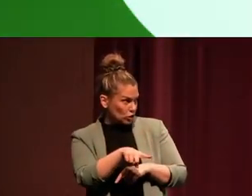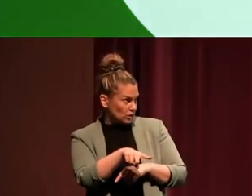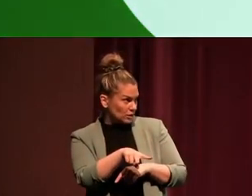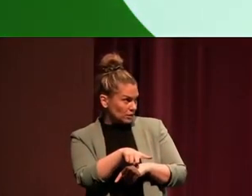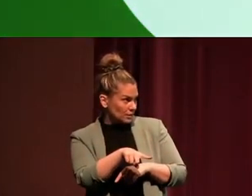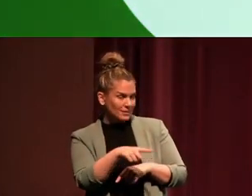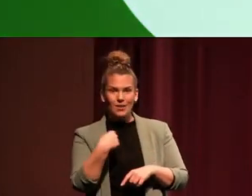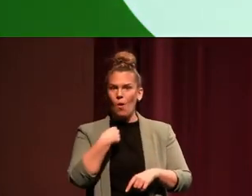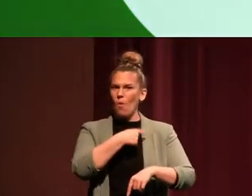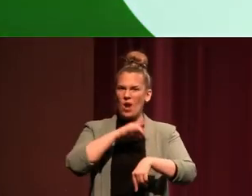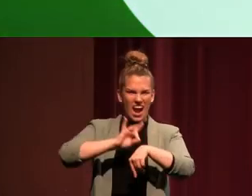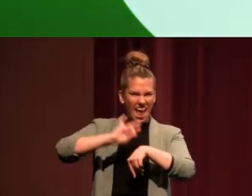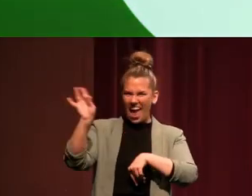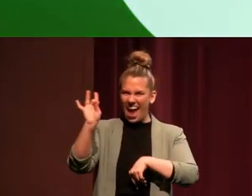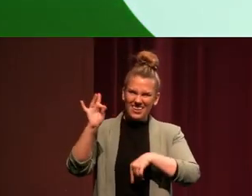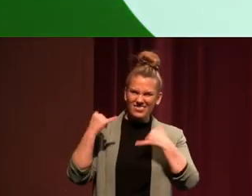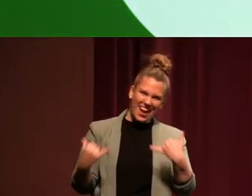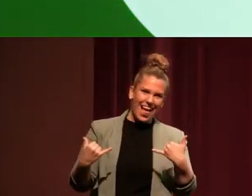at 8 o'clock.